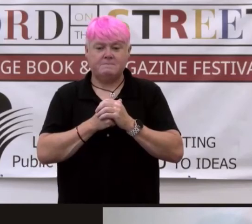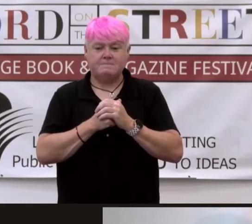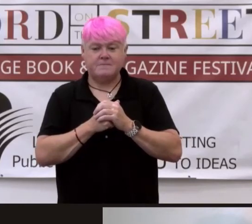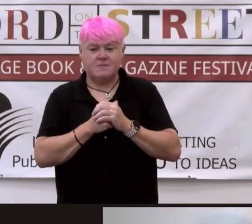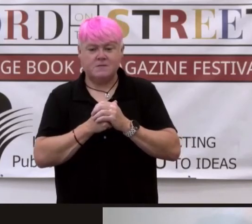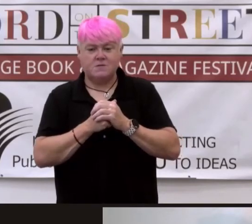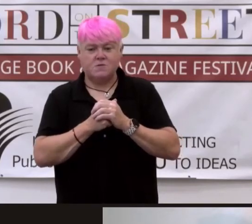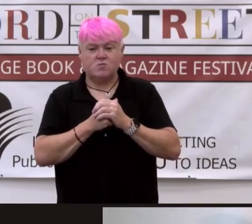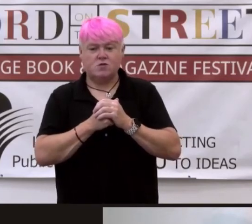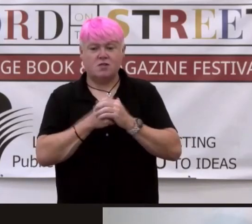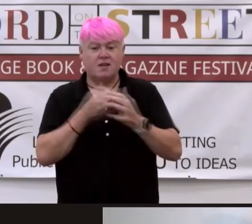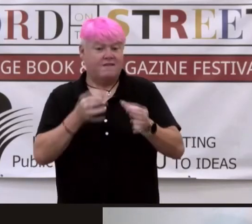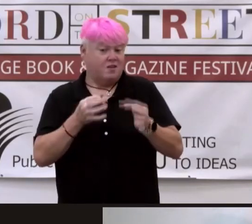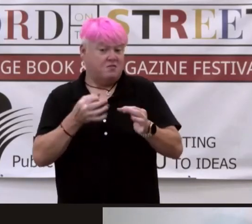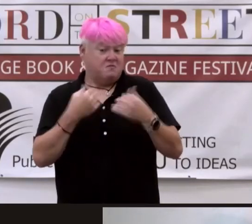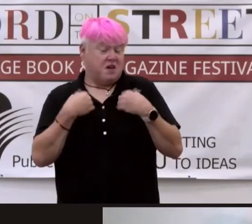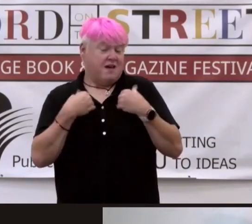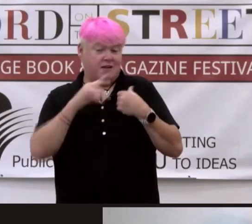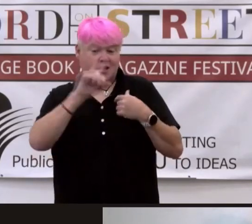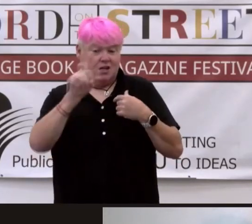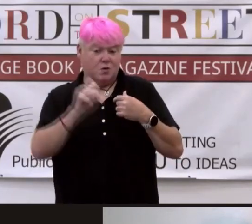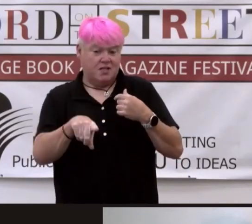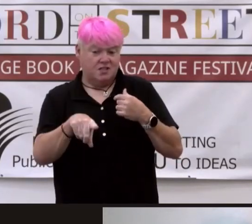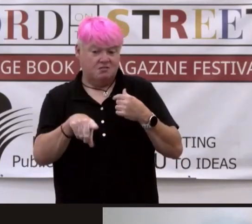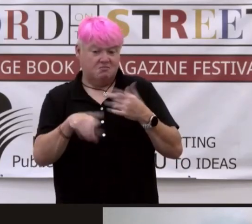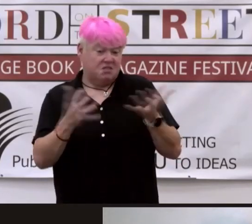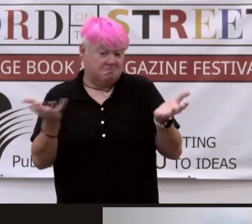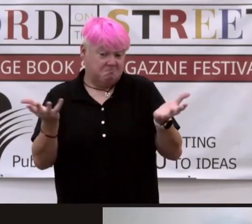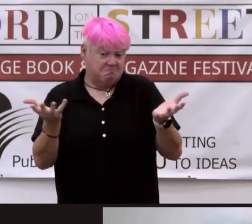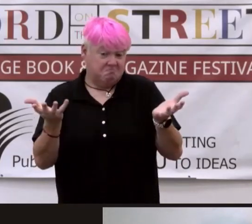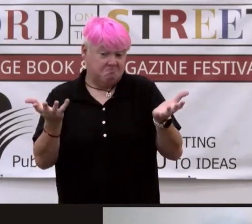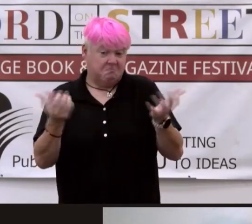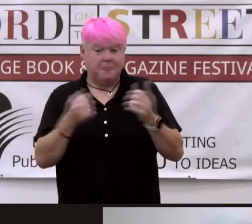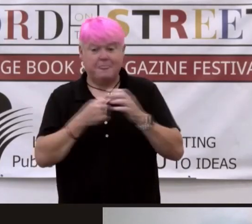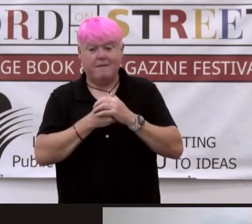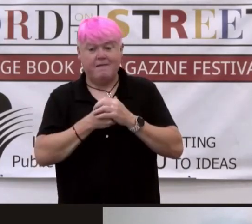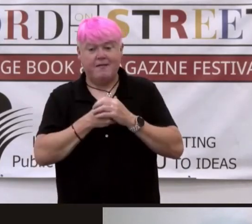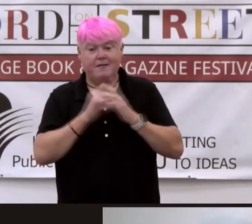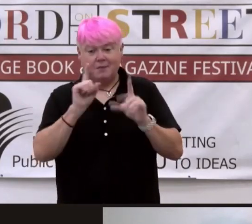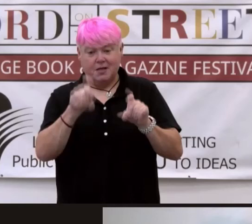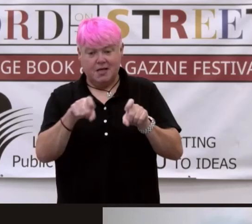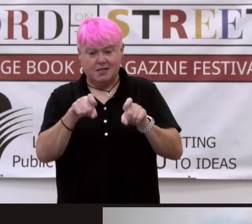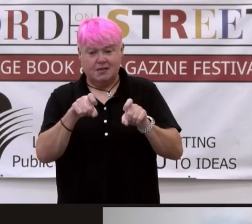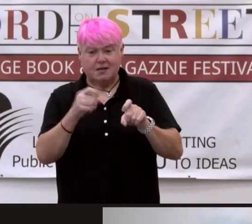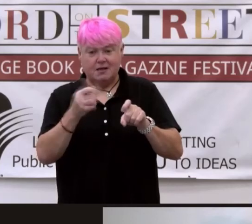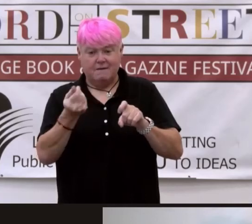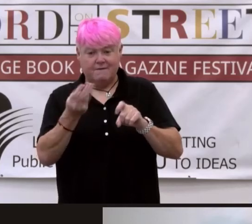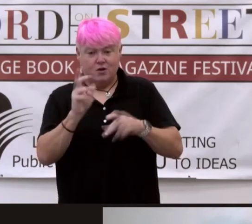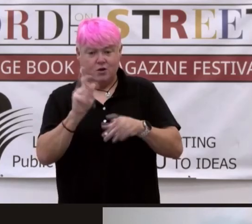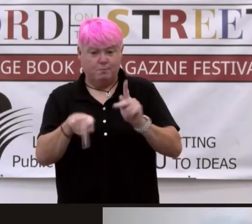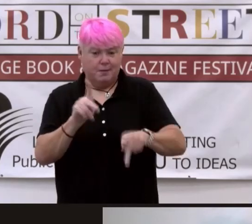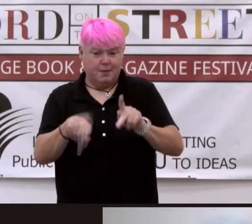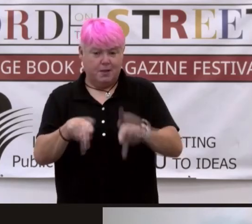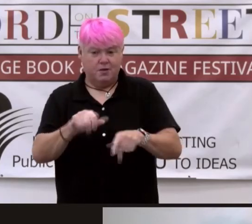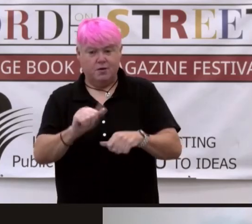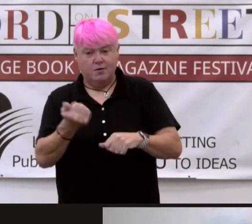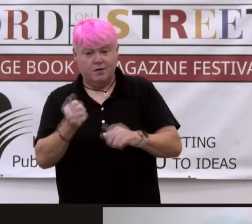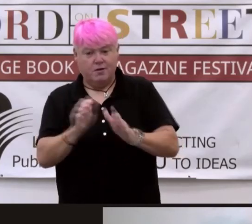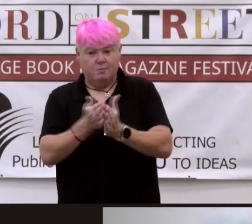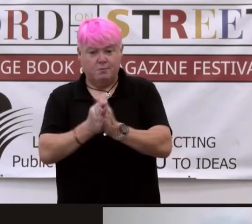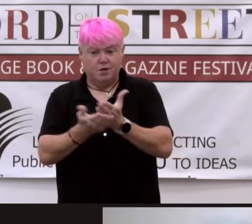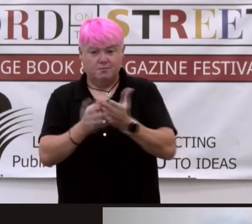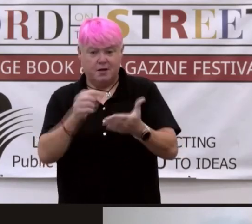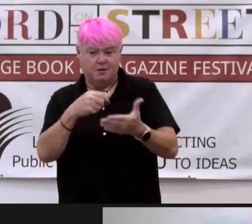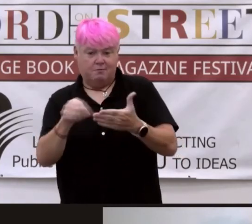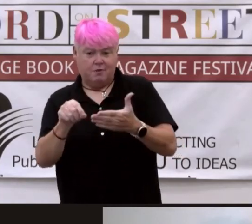But yes, if you have any questions, toss them in there. I've been asking a few people this afternoon, are there any other books by other writers that